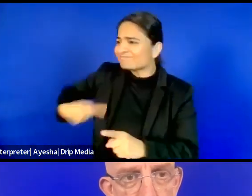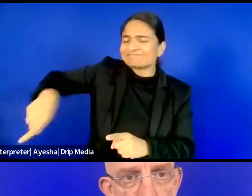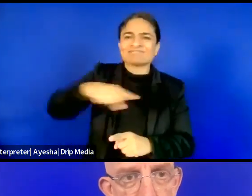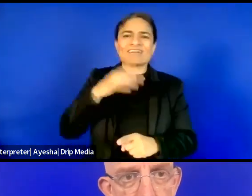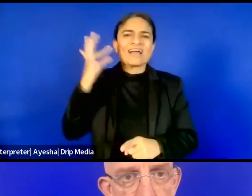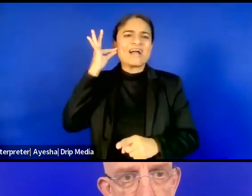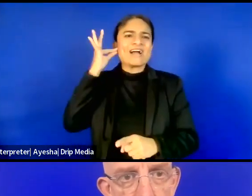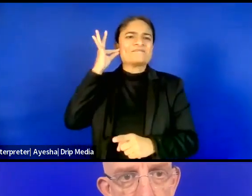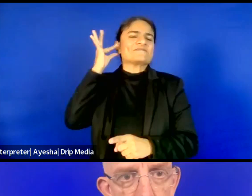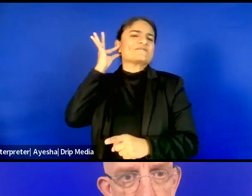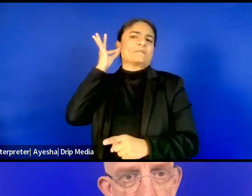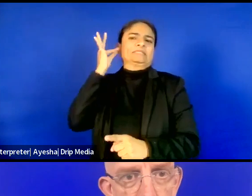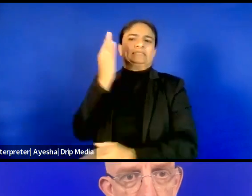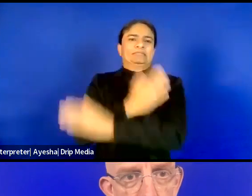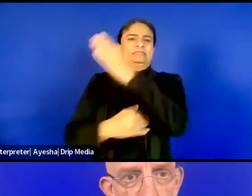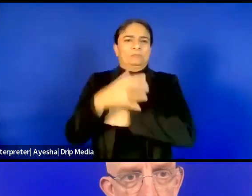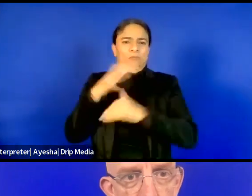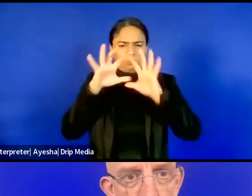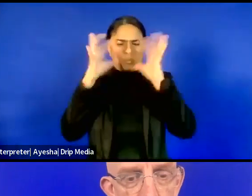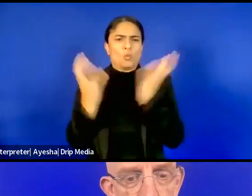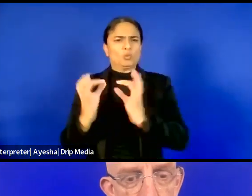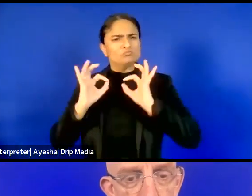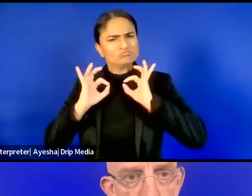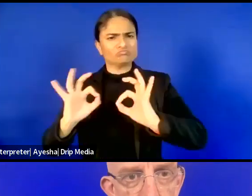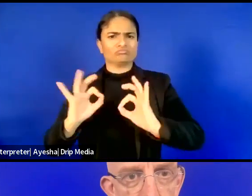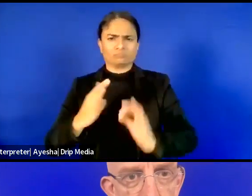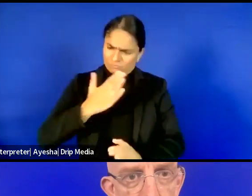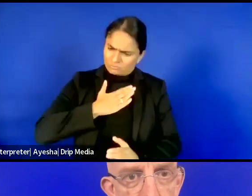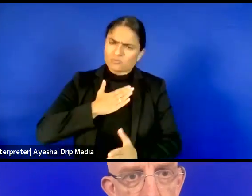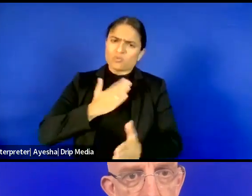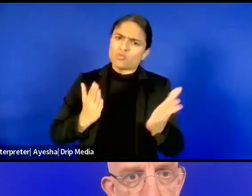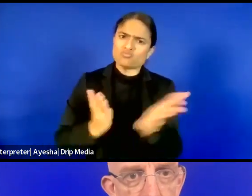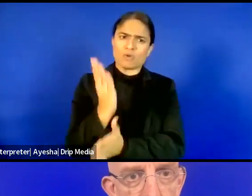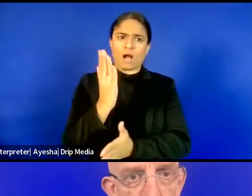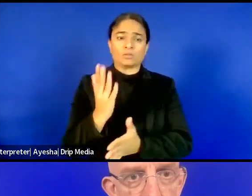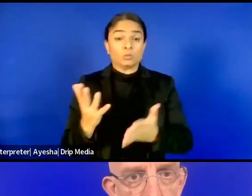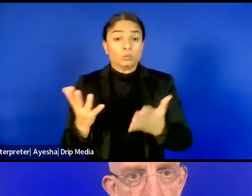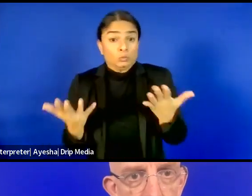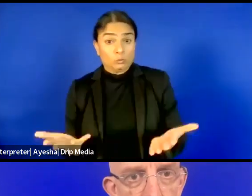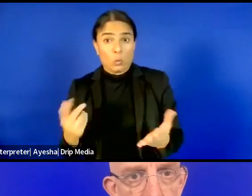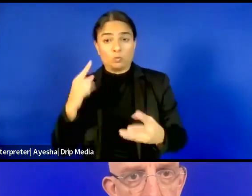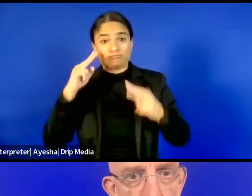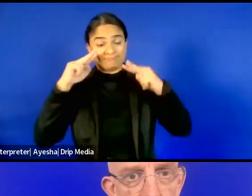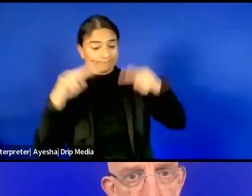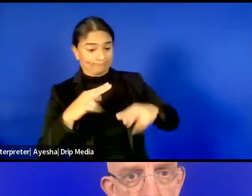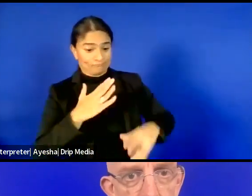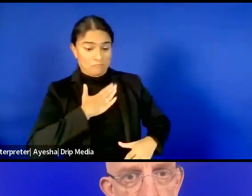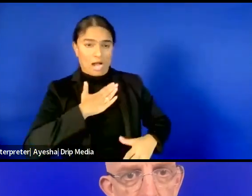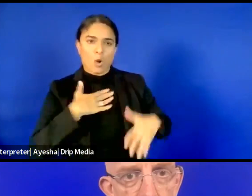so important from my perspective that this document exists and that feminist actors are